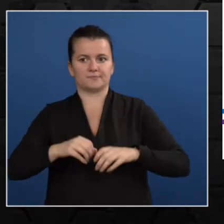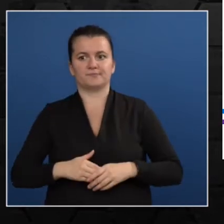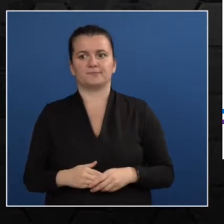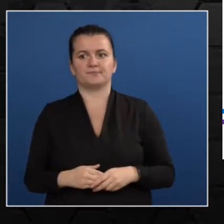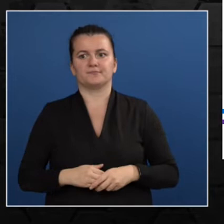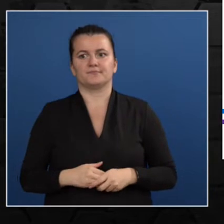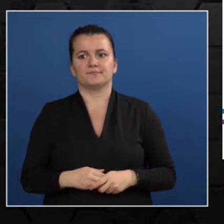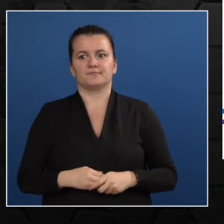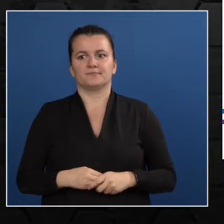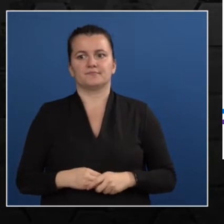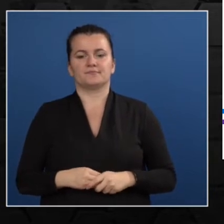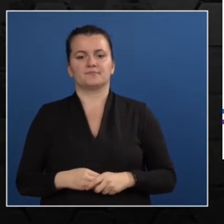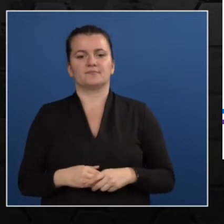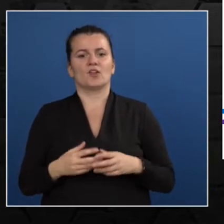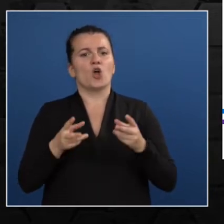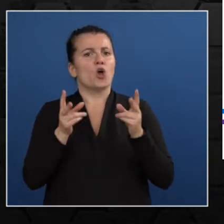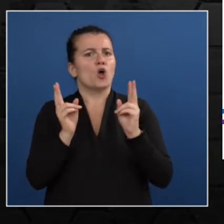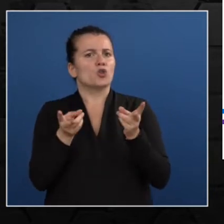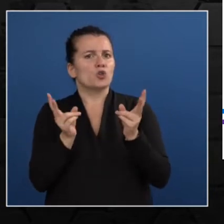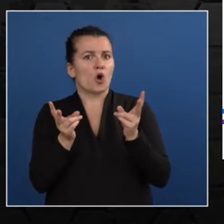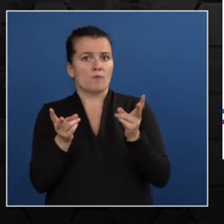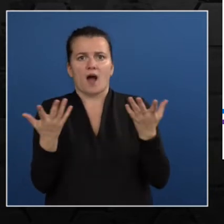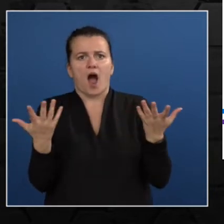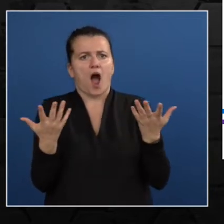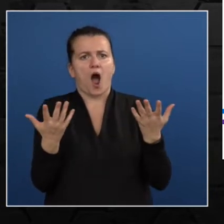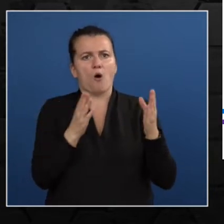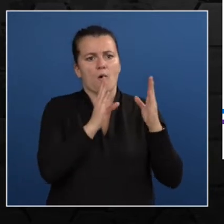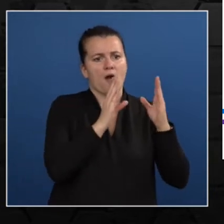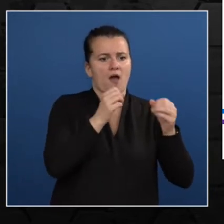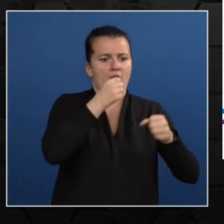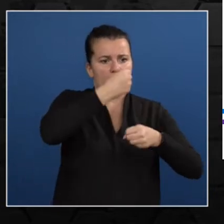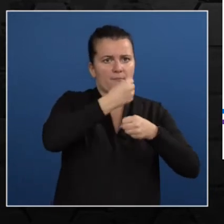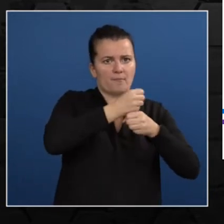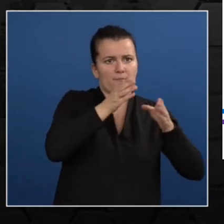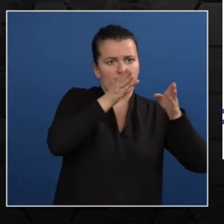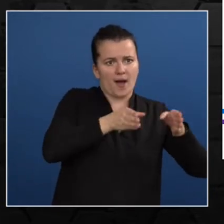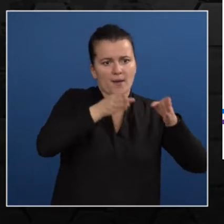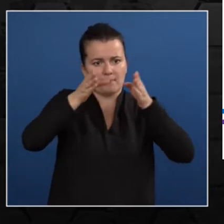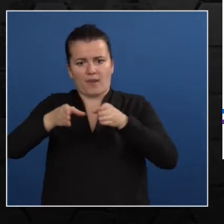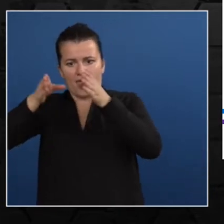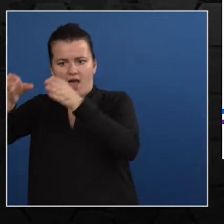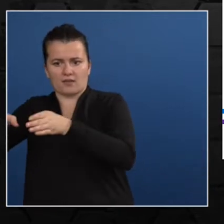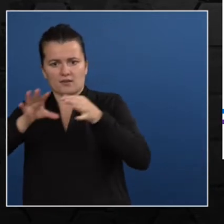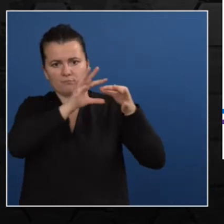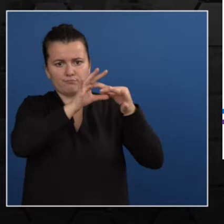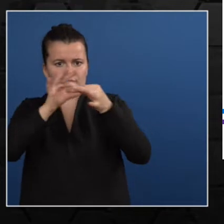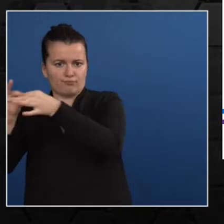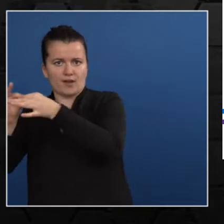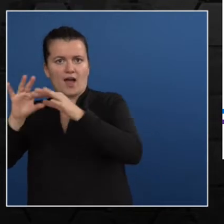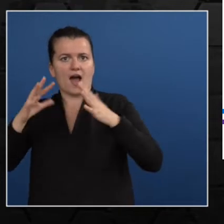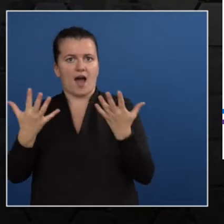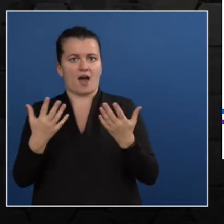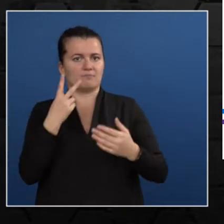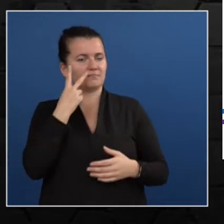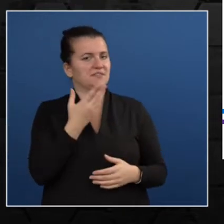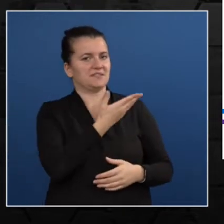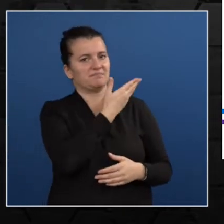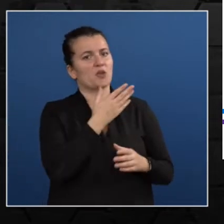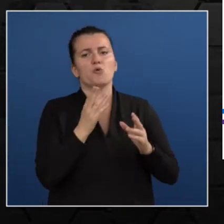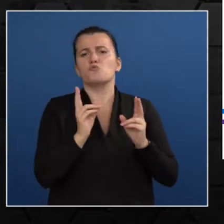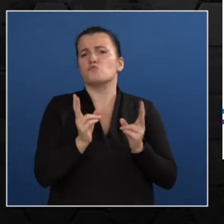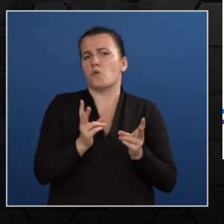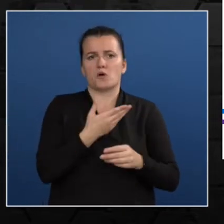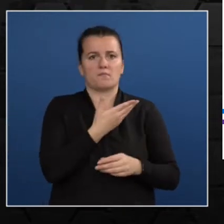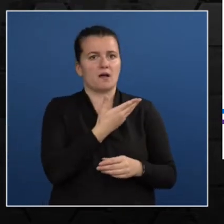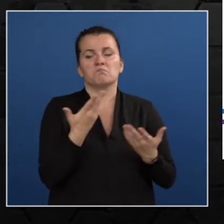normal NLP pipeline looks like? Let's say you're hired as an NLP engineer and you're asked to like make a model